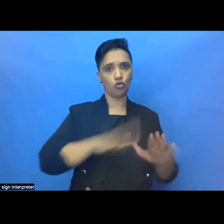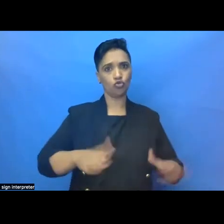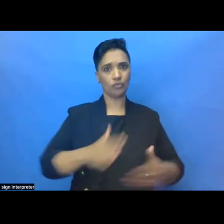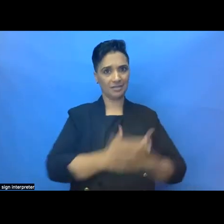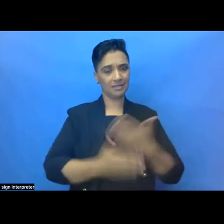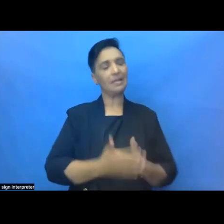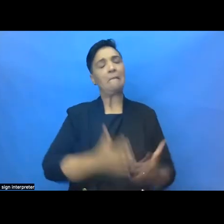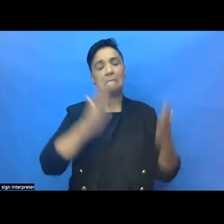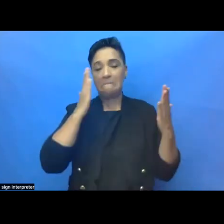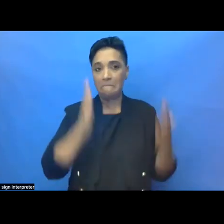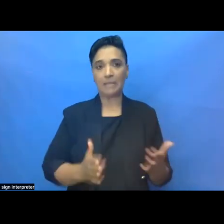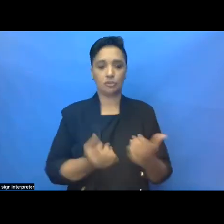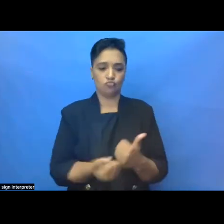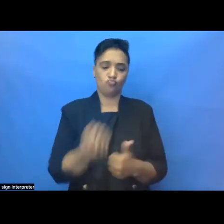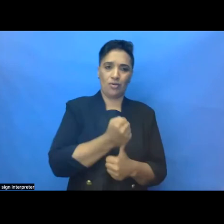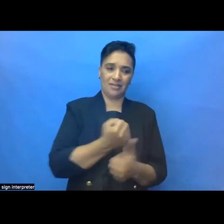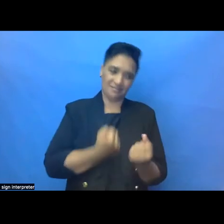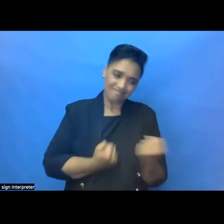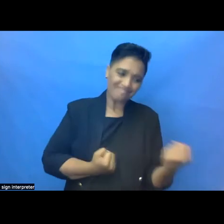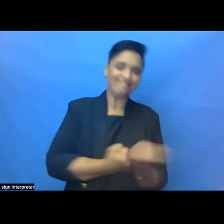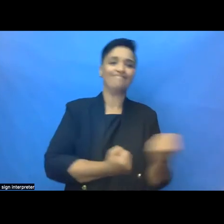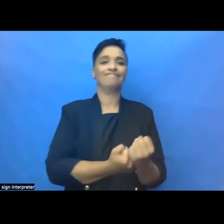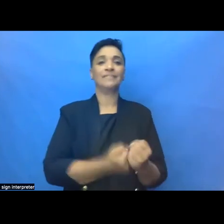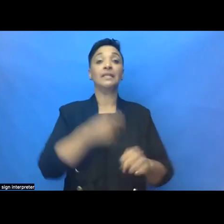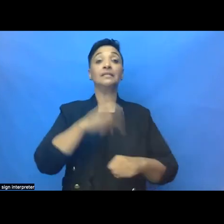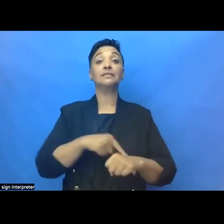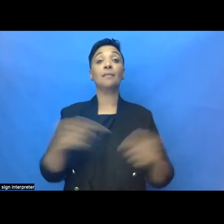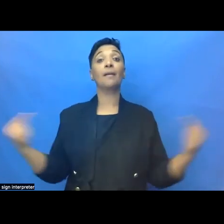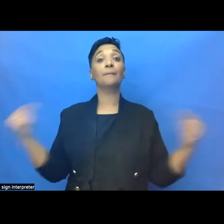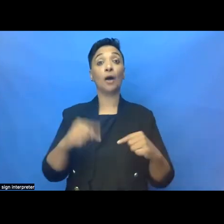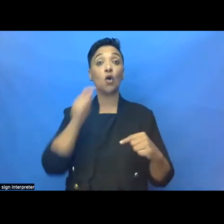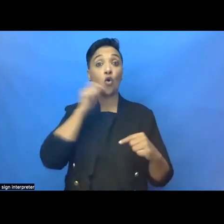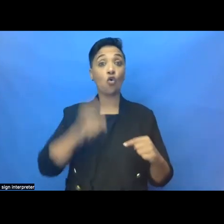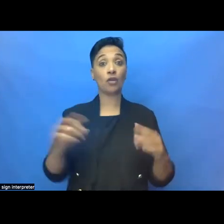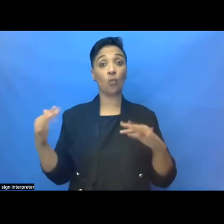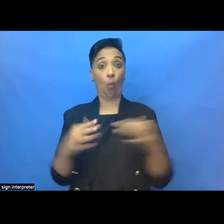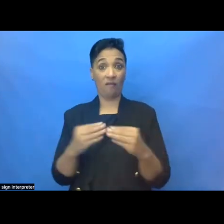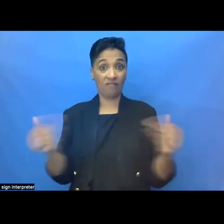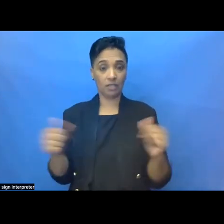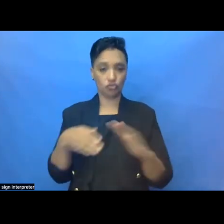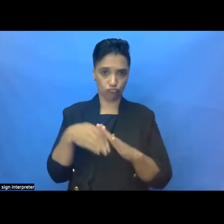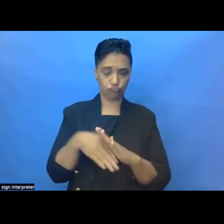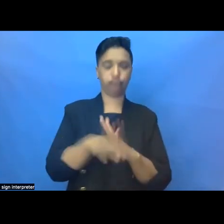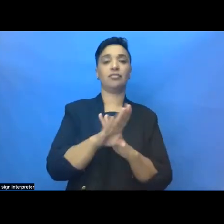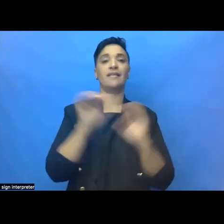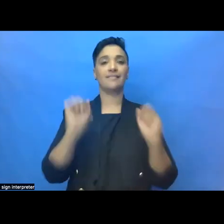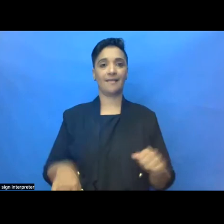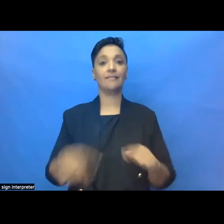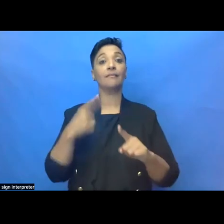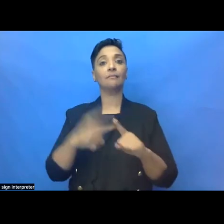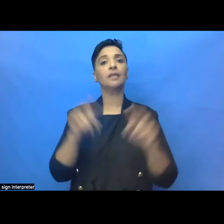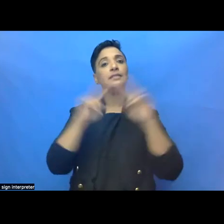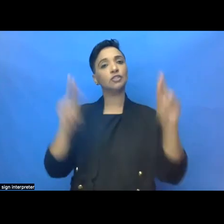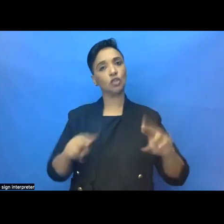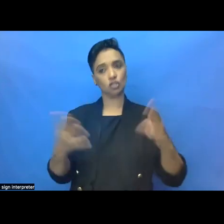must be prioritized within the recovery response to Ukraine, including within the international cooperation programs